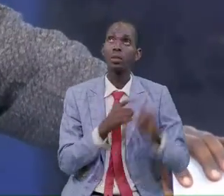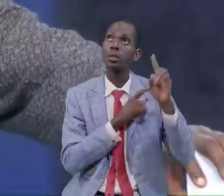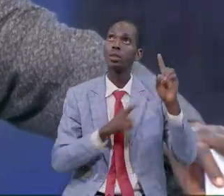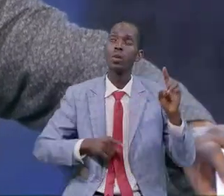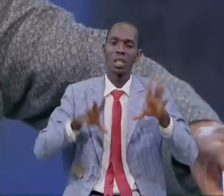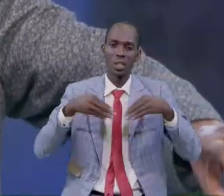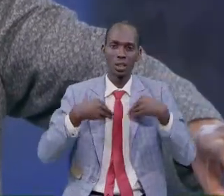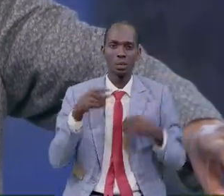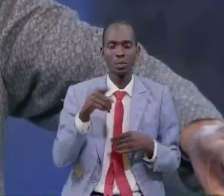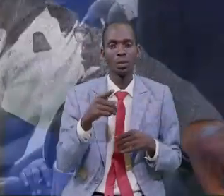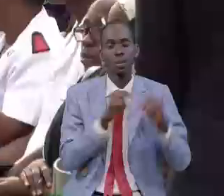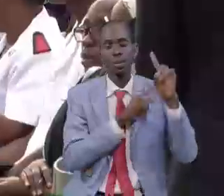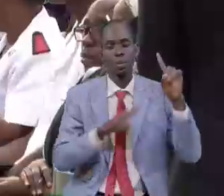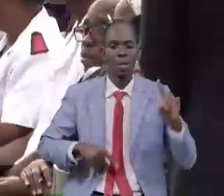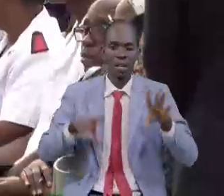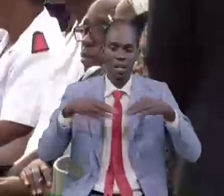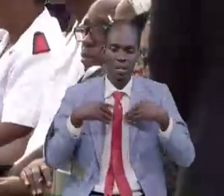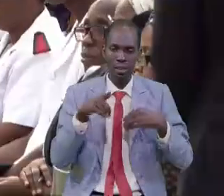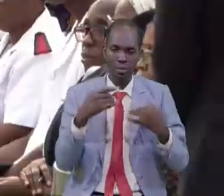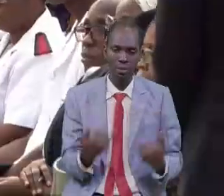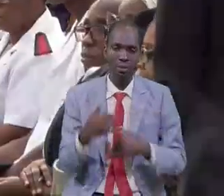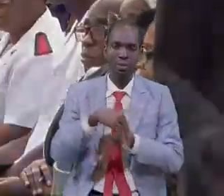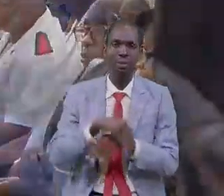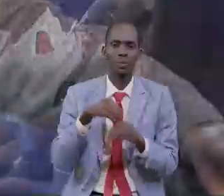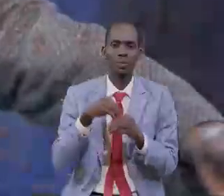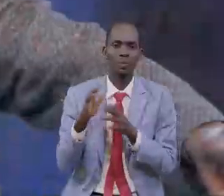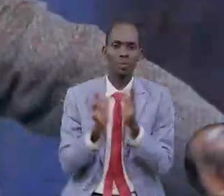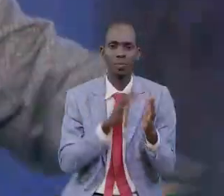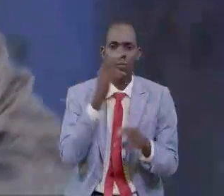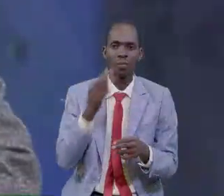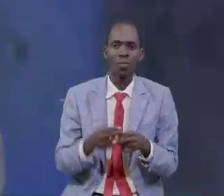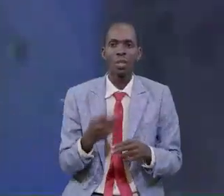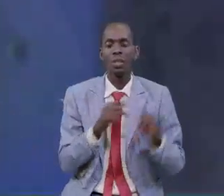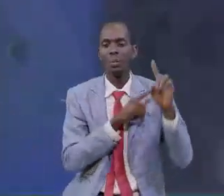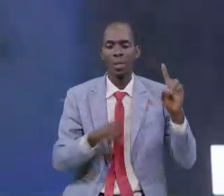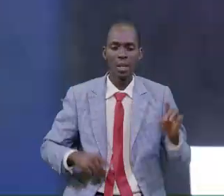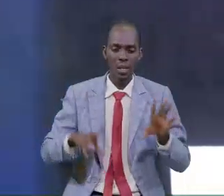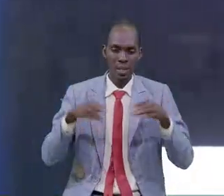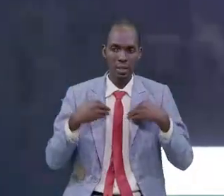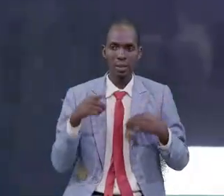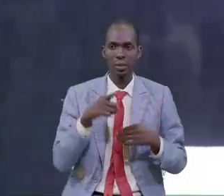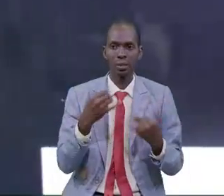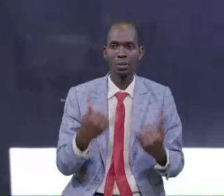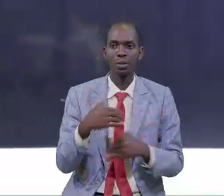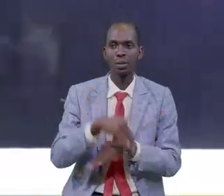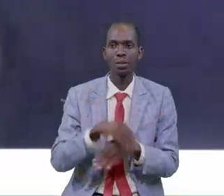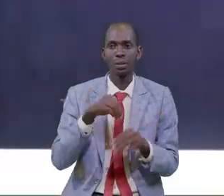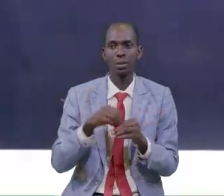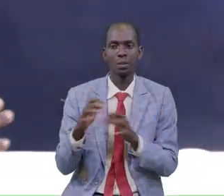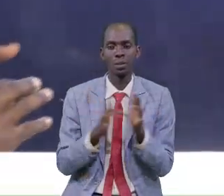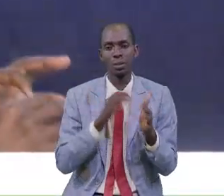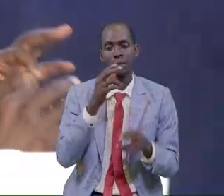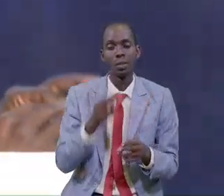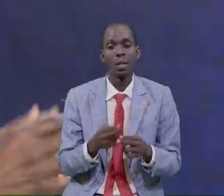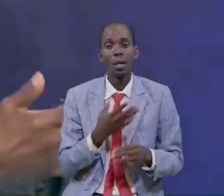you tonight. The Lord receives you tonight. And then there is the commencement